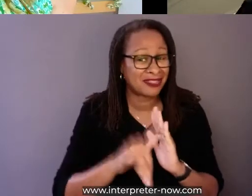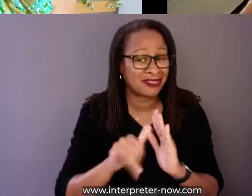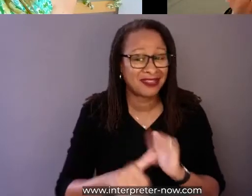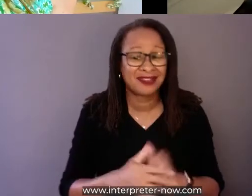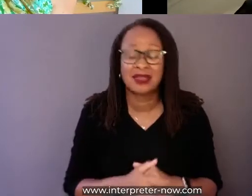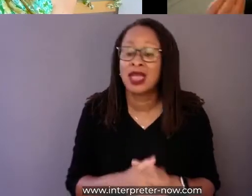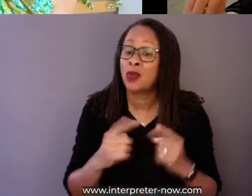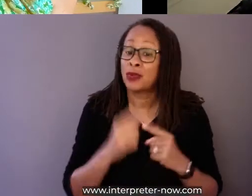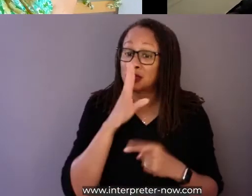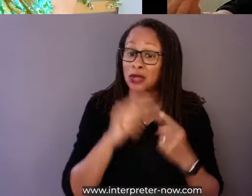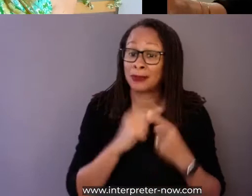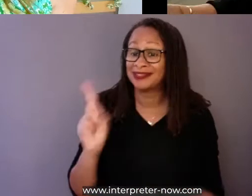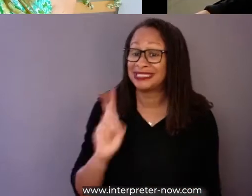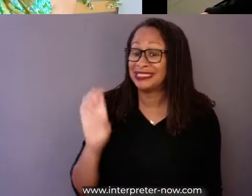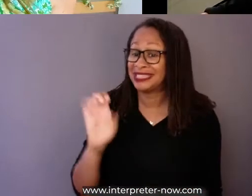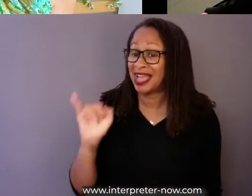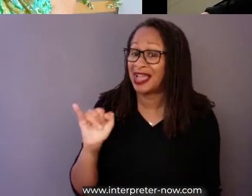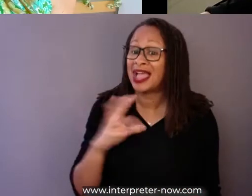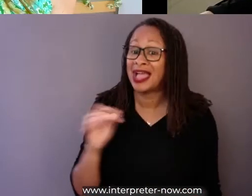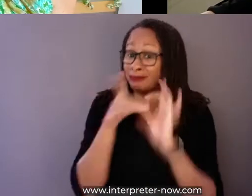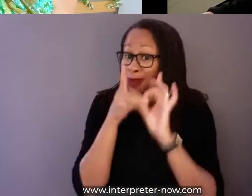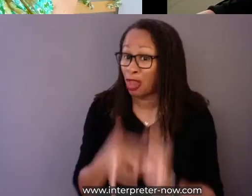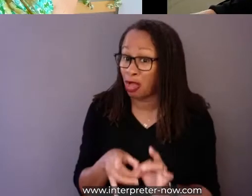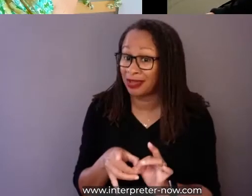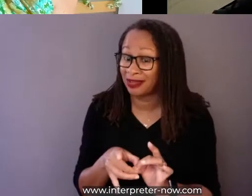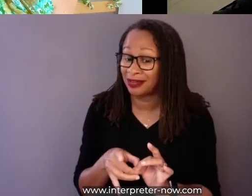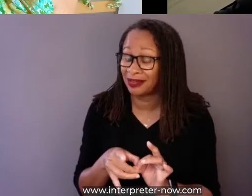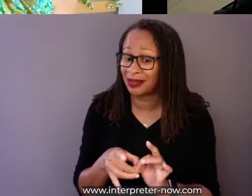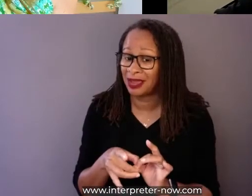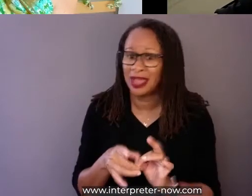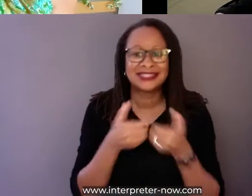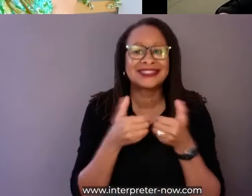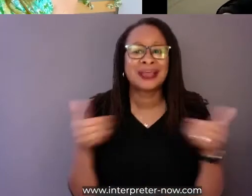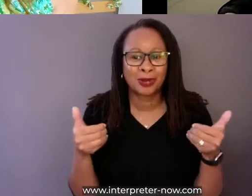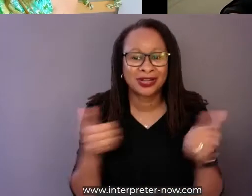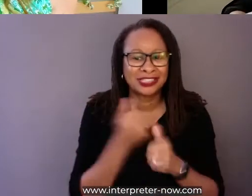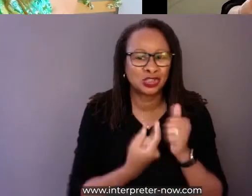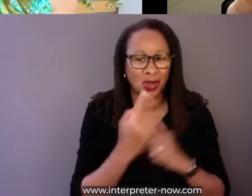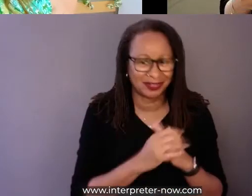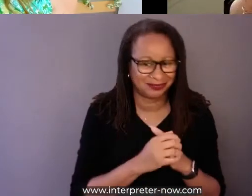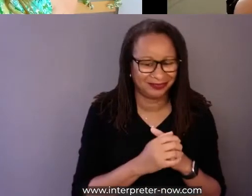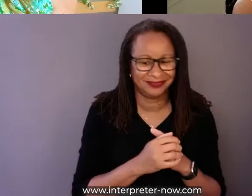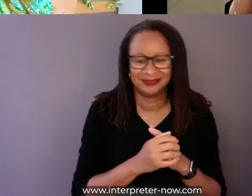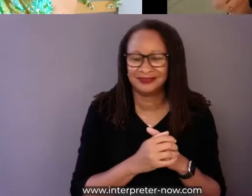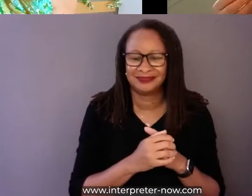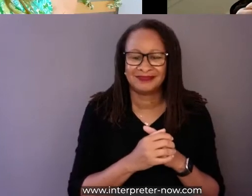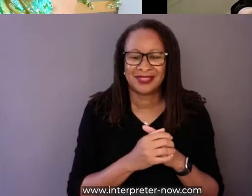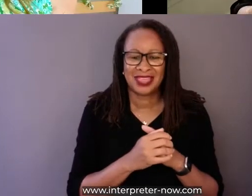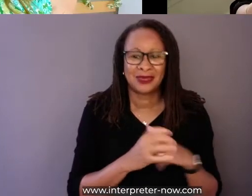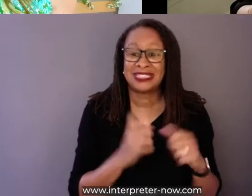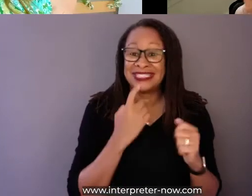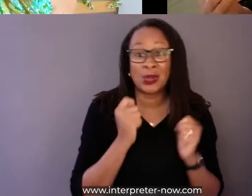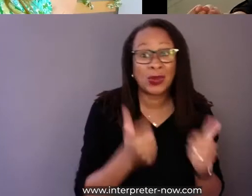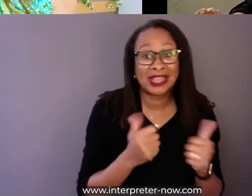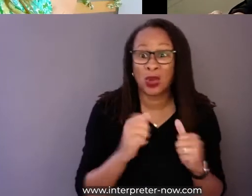about diversity, equity, inclusion, and belonging, first of all, those are separate things. These are not, you know, we like to say them really quickly